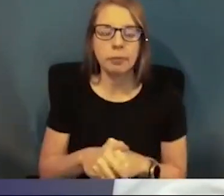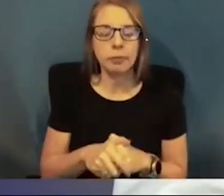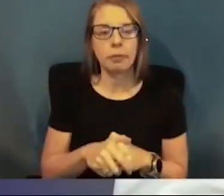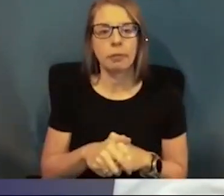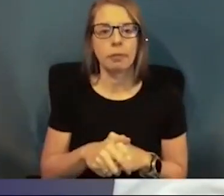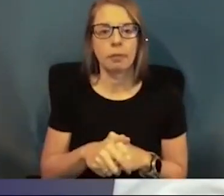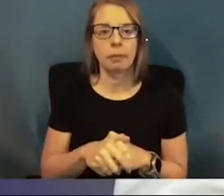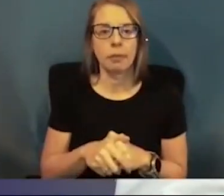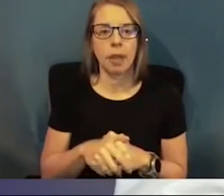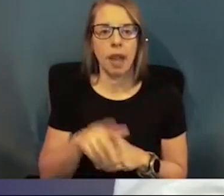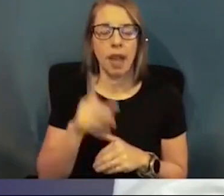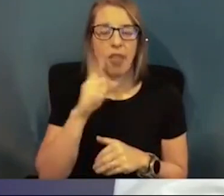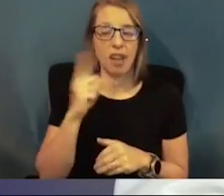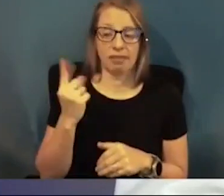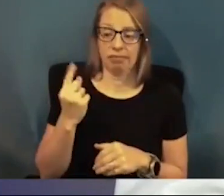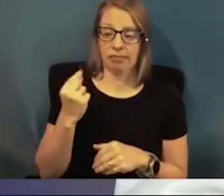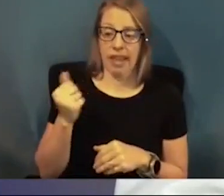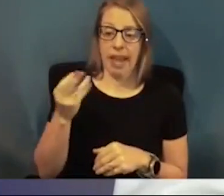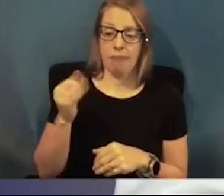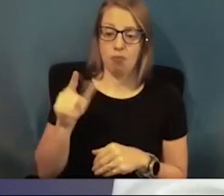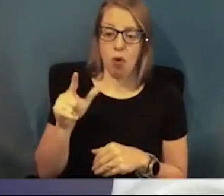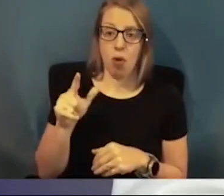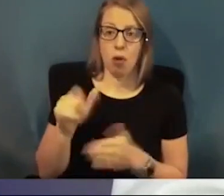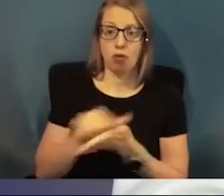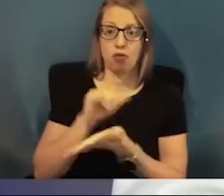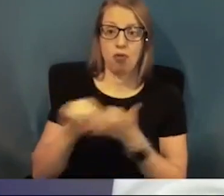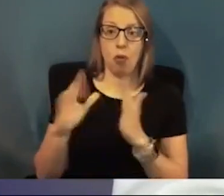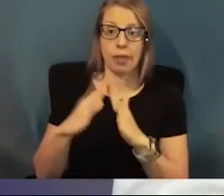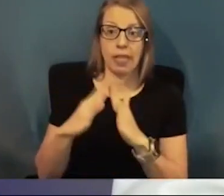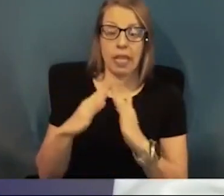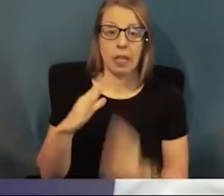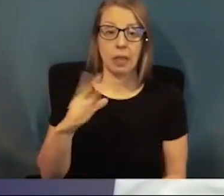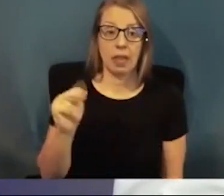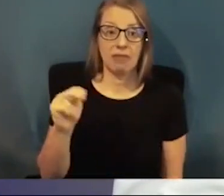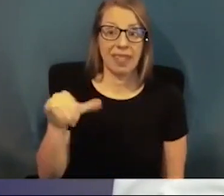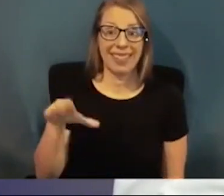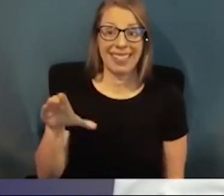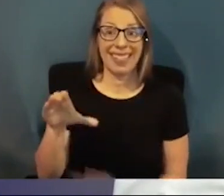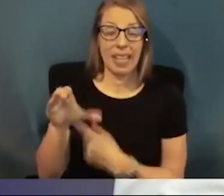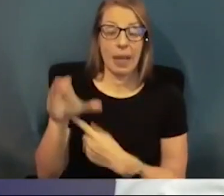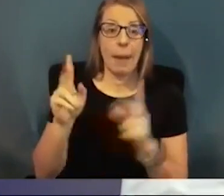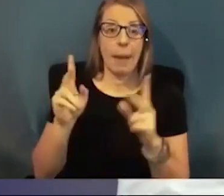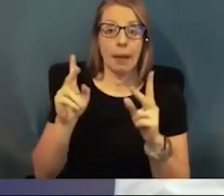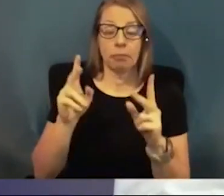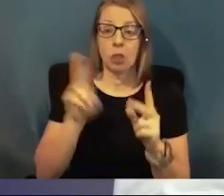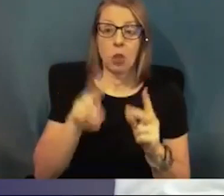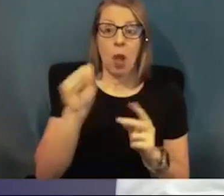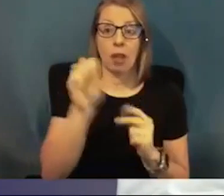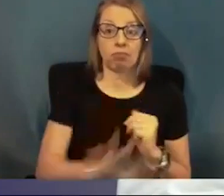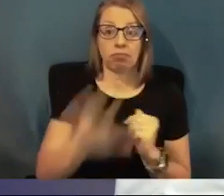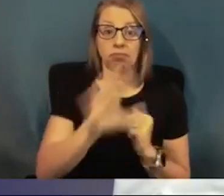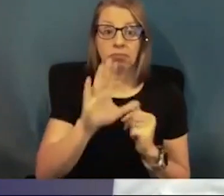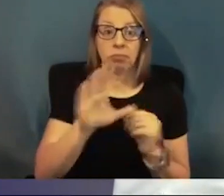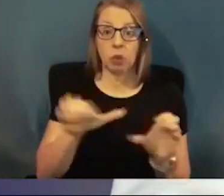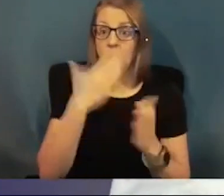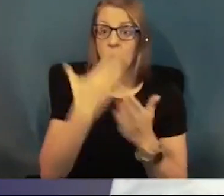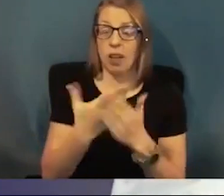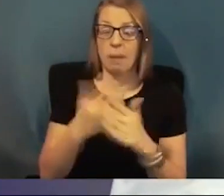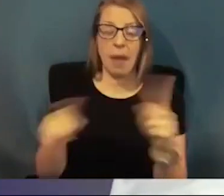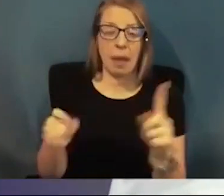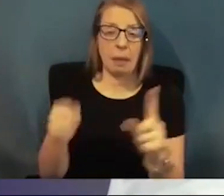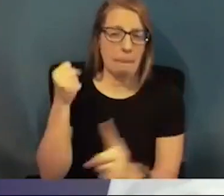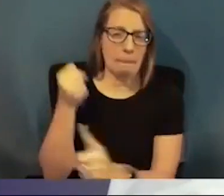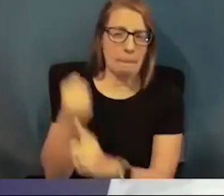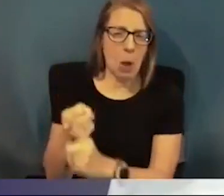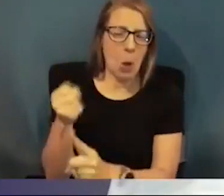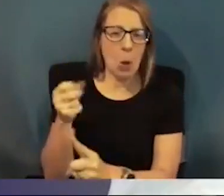in April in New York City. The rest of the country was really doing pretty well, and it slammed into New York City. And I know there